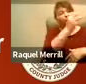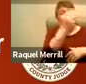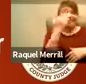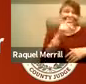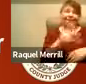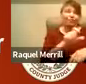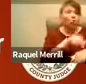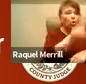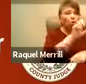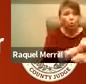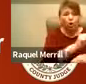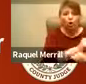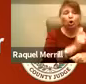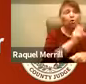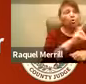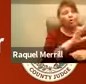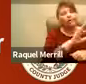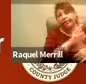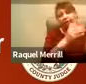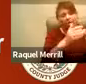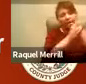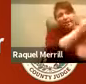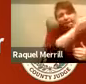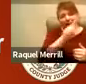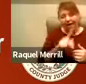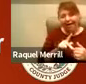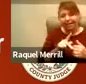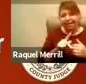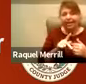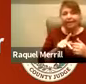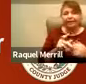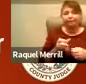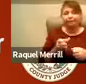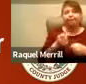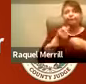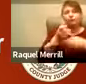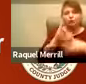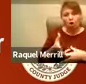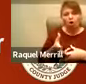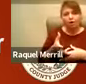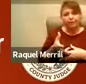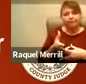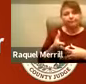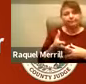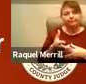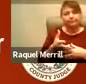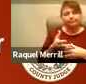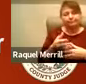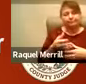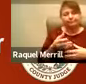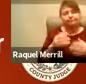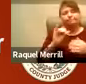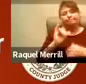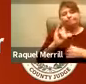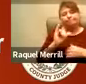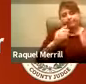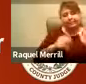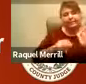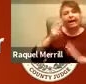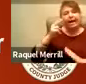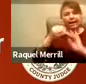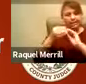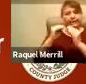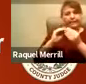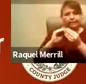or do other things, they're coming back, and unfortunately creating these clusters that are giving us a high